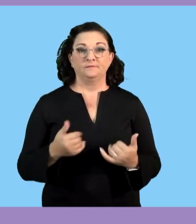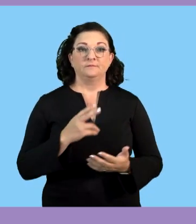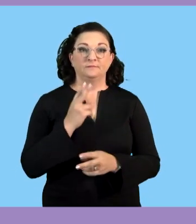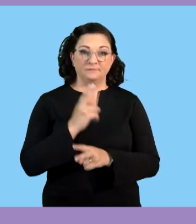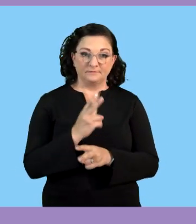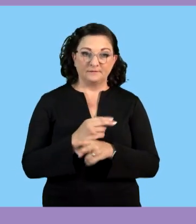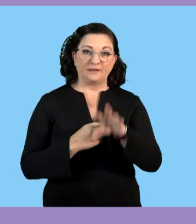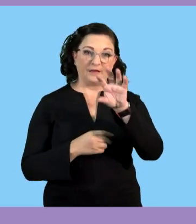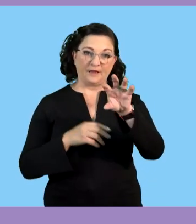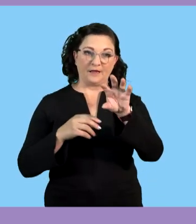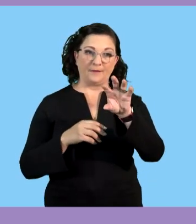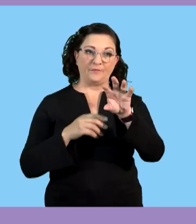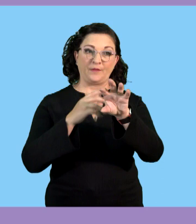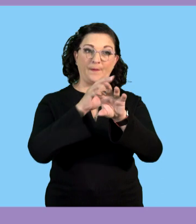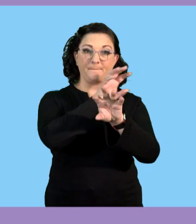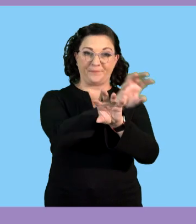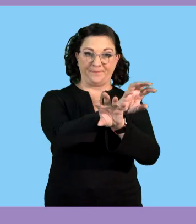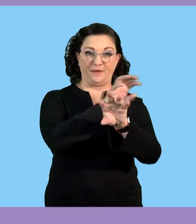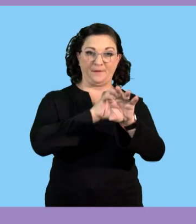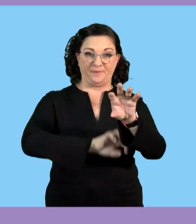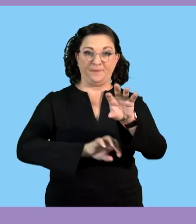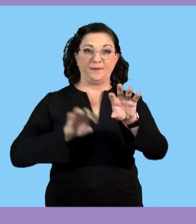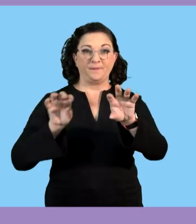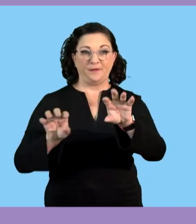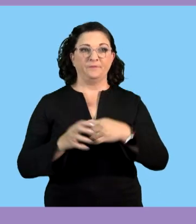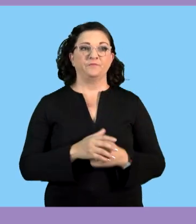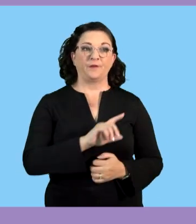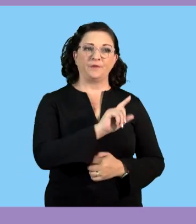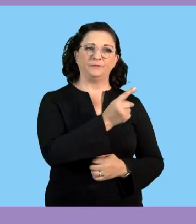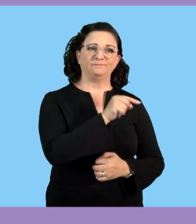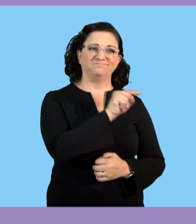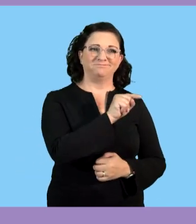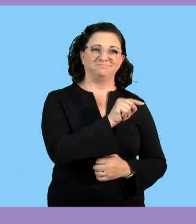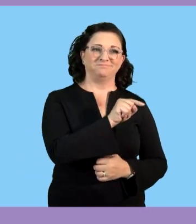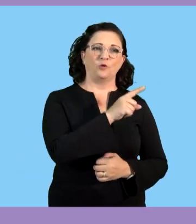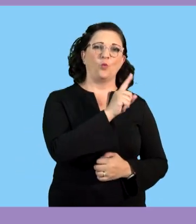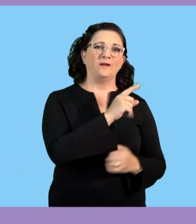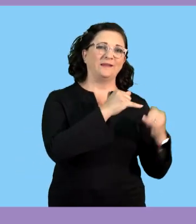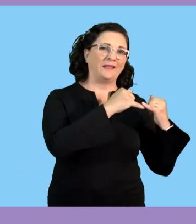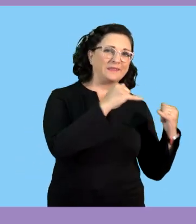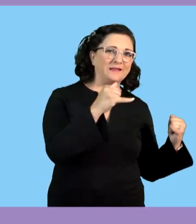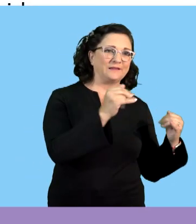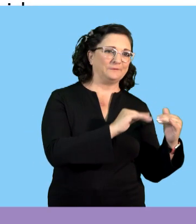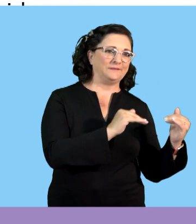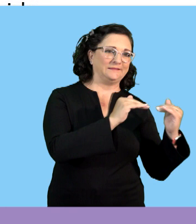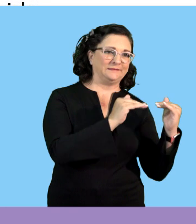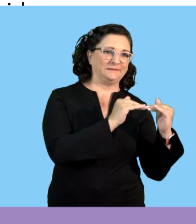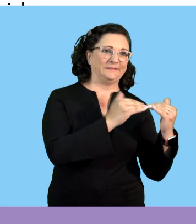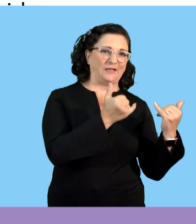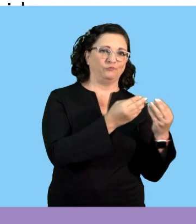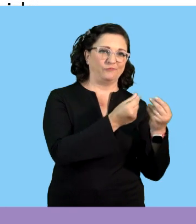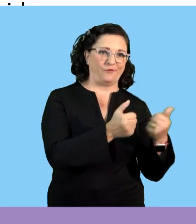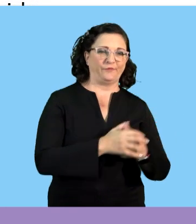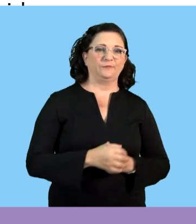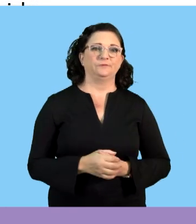again at that concept map, we are now going to be working on the first point, which is solving linear equations. Let's